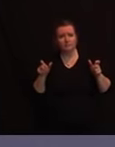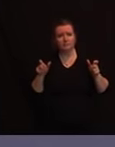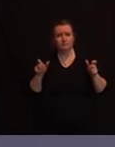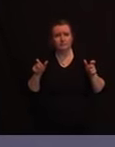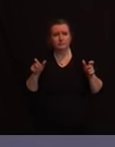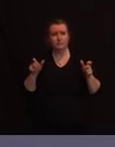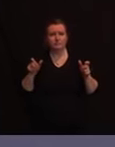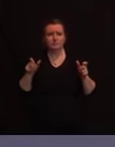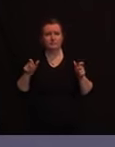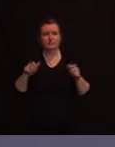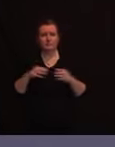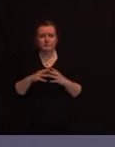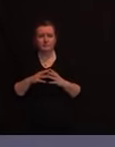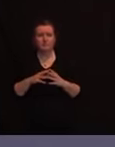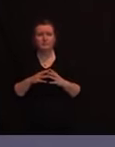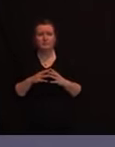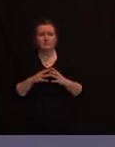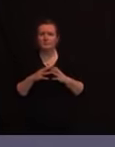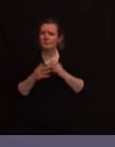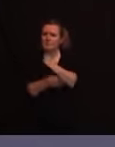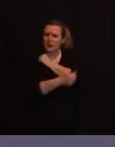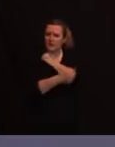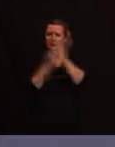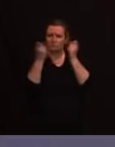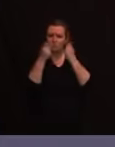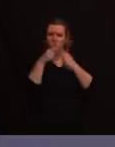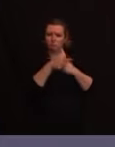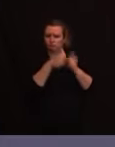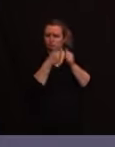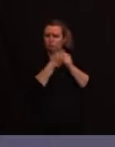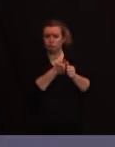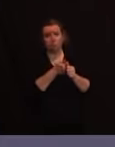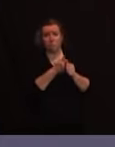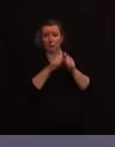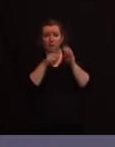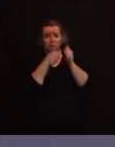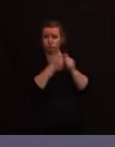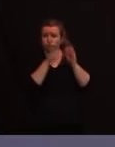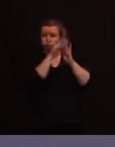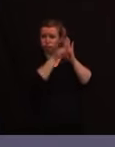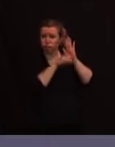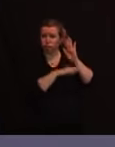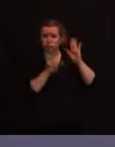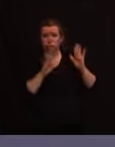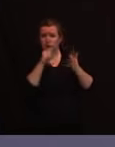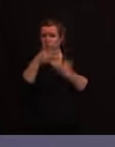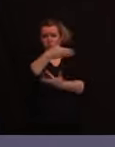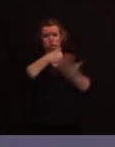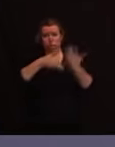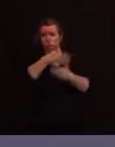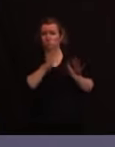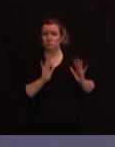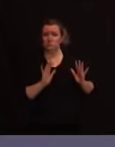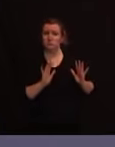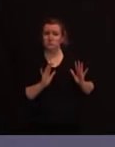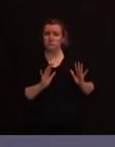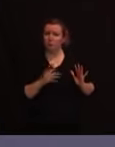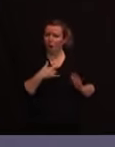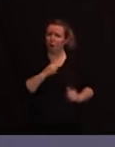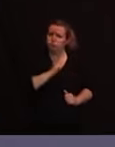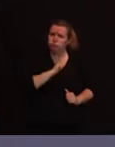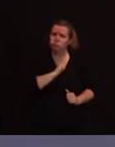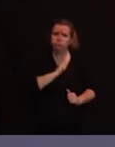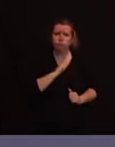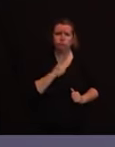off in as compliant a fashion as possible, particularly given, we mentioned this yesterday, I've participated myself as a Murphy